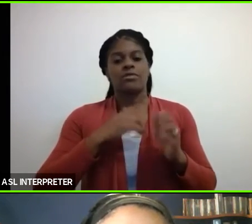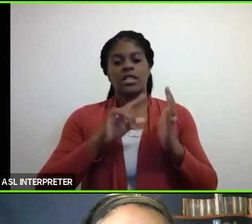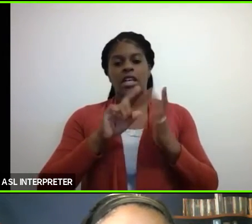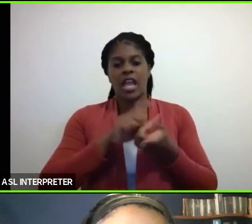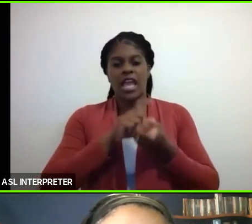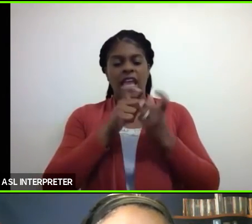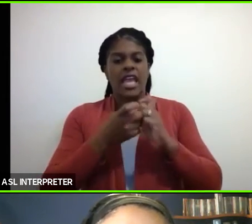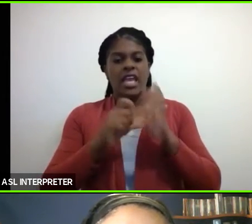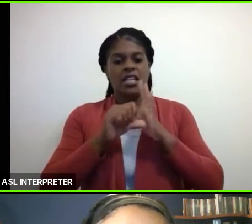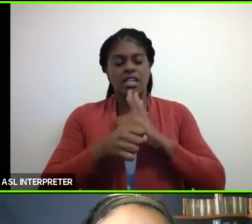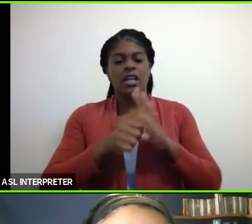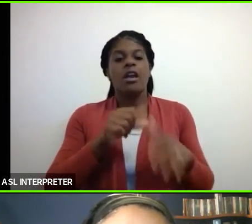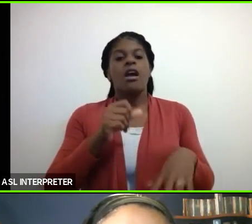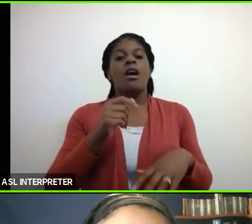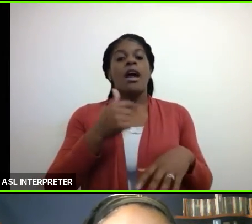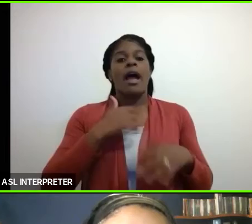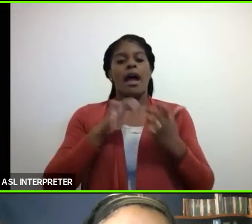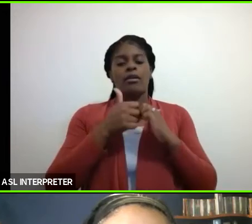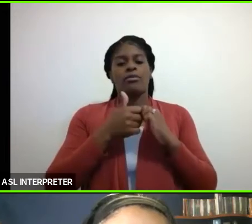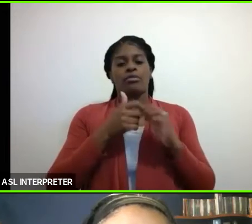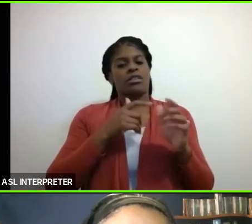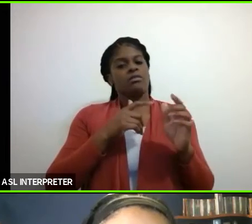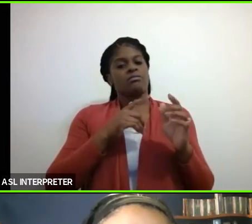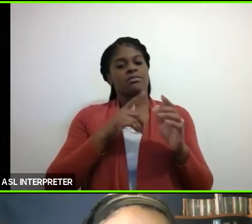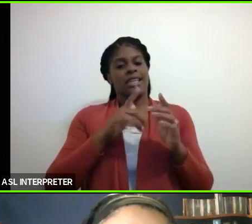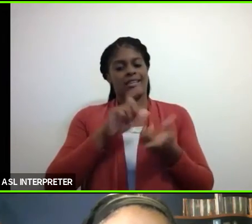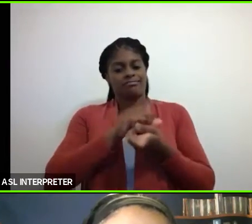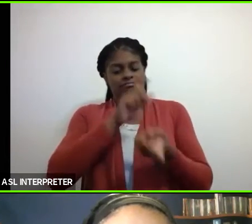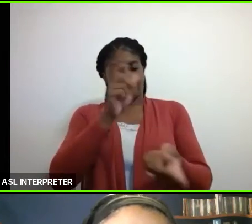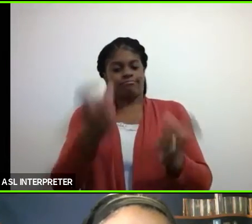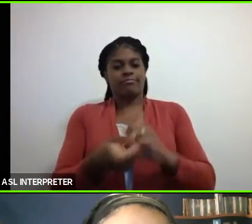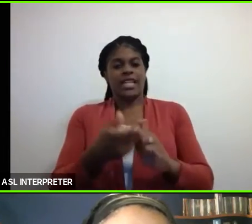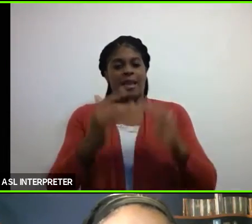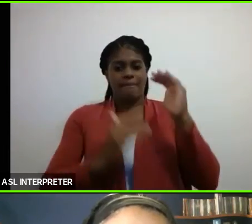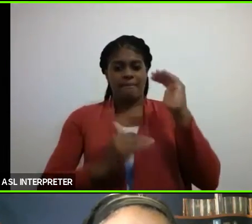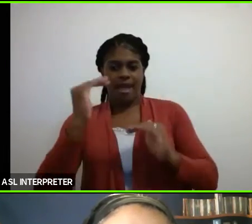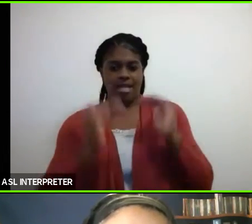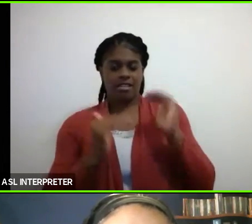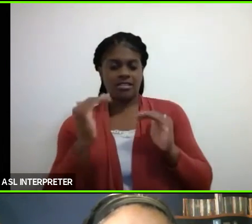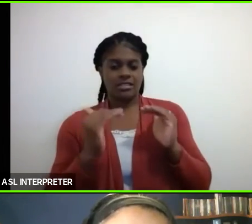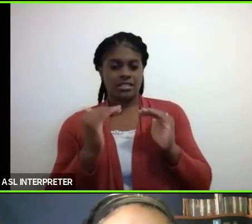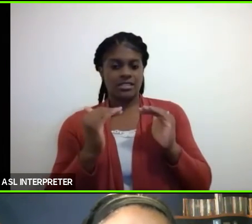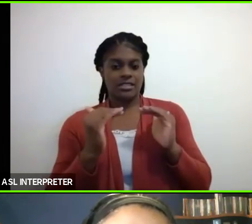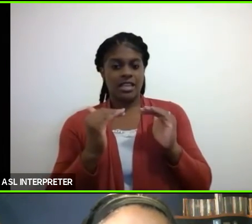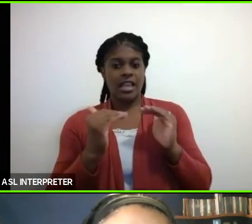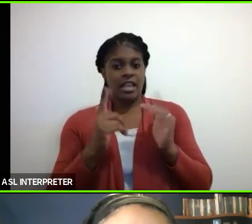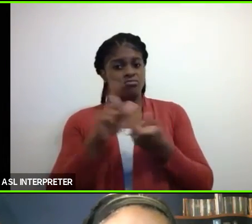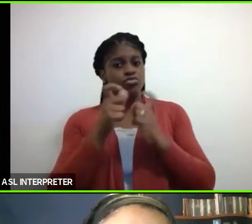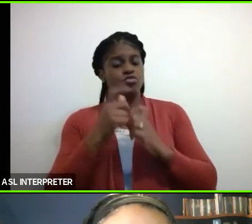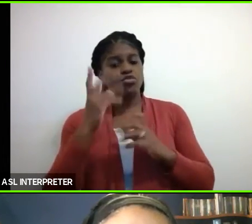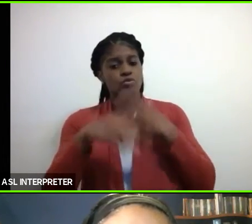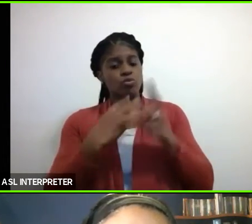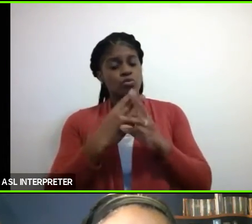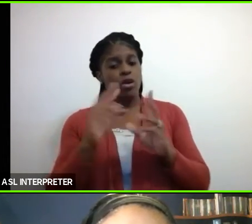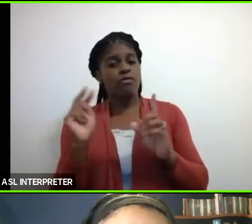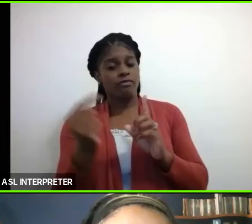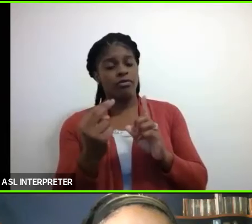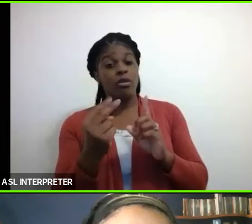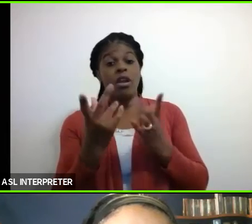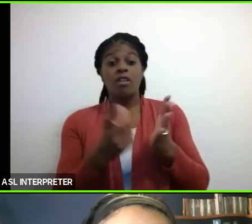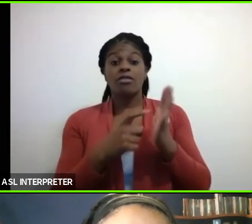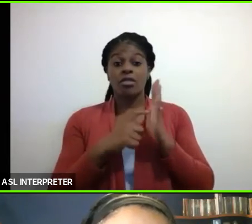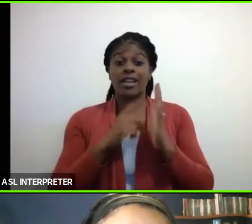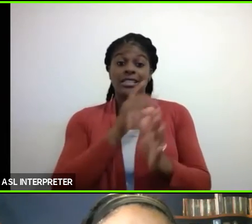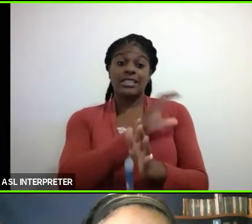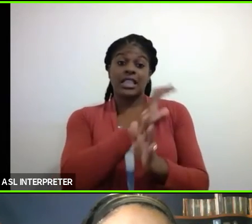we inject this and really balance things out to inject a worldview? And that requires clinicians